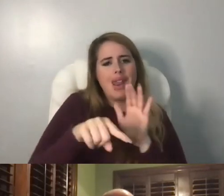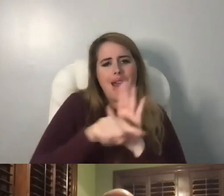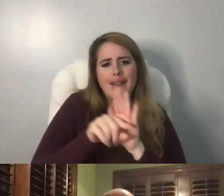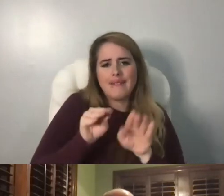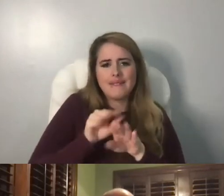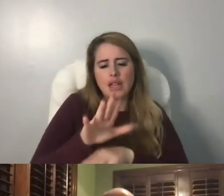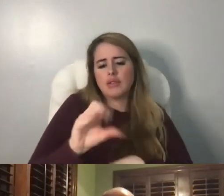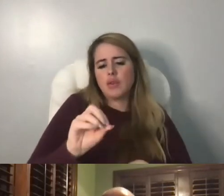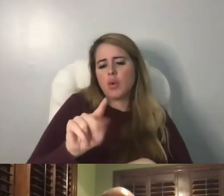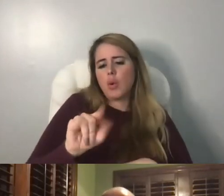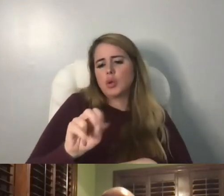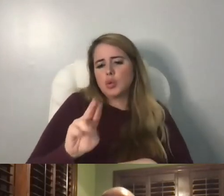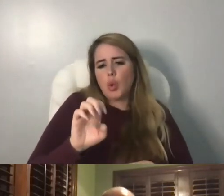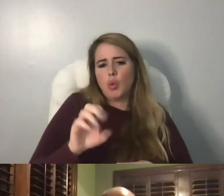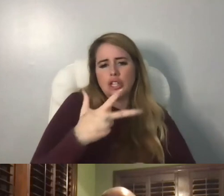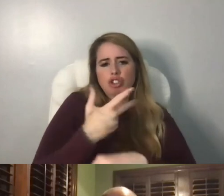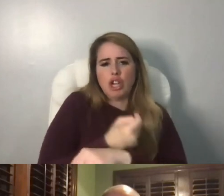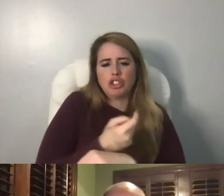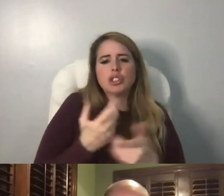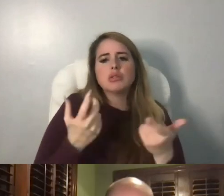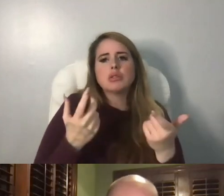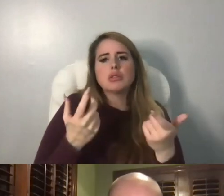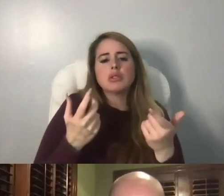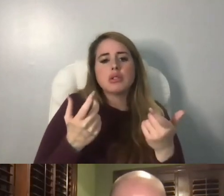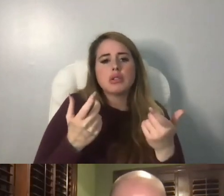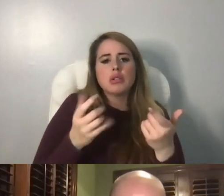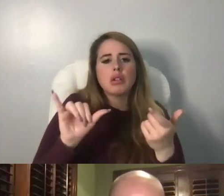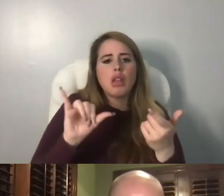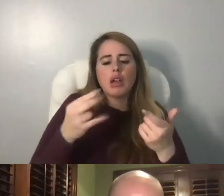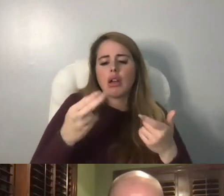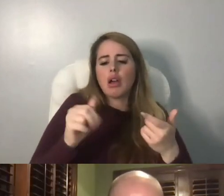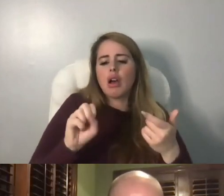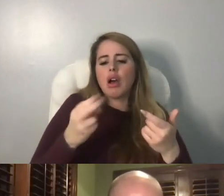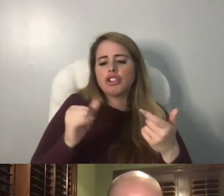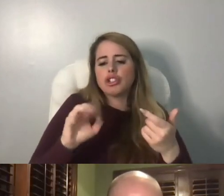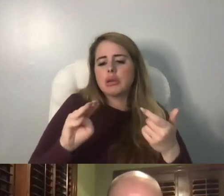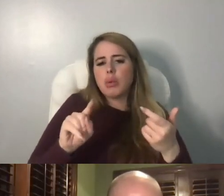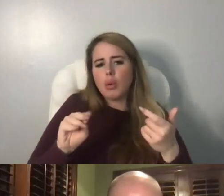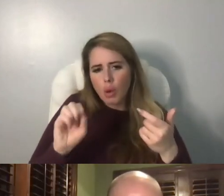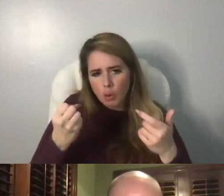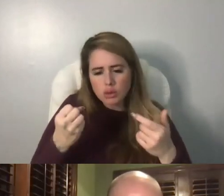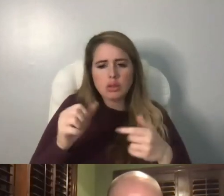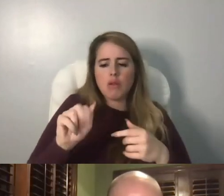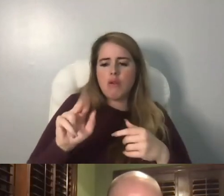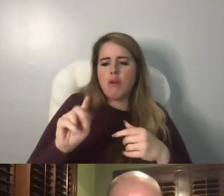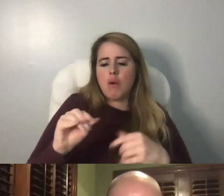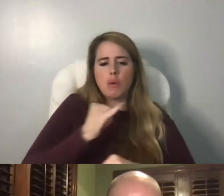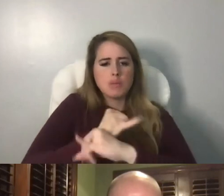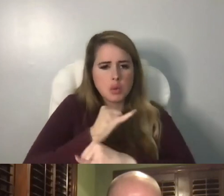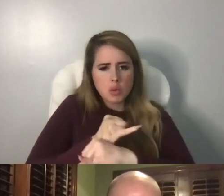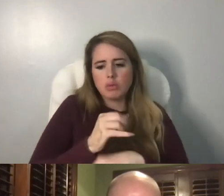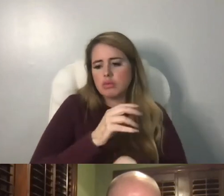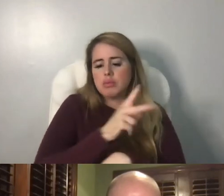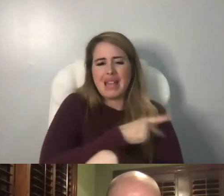of cortisone injections, especially vis-a-vis Hashimoto's thyroiditis autoimmune patients? I know of no